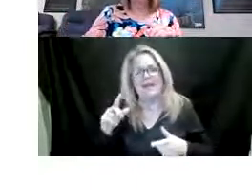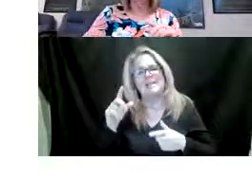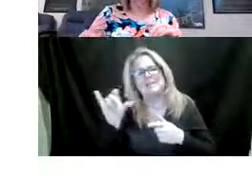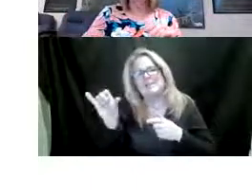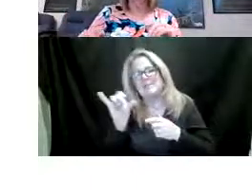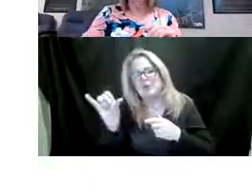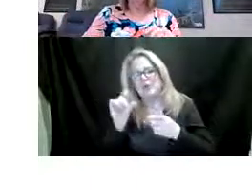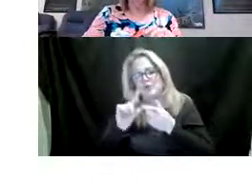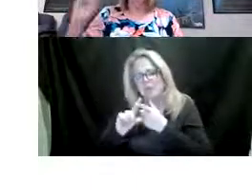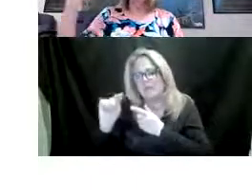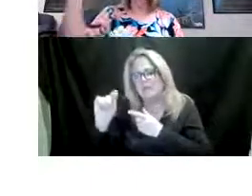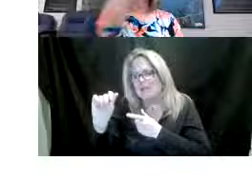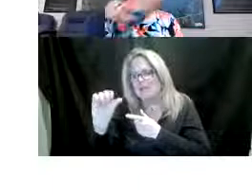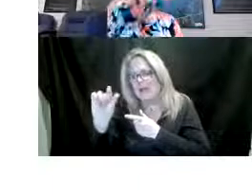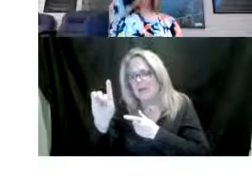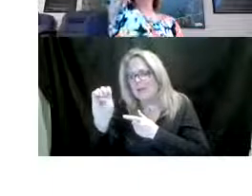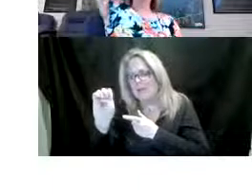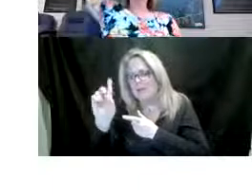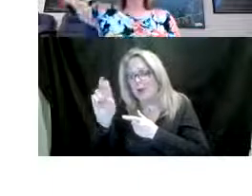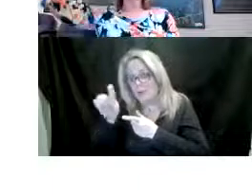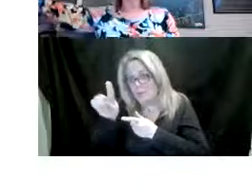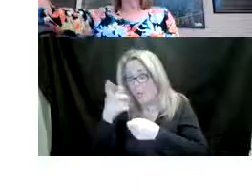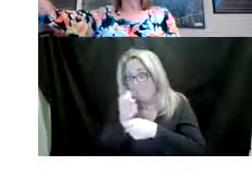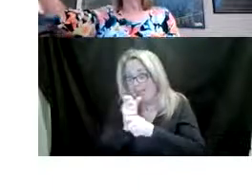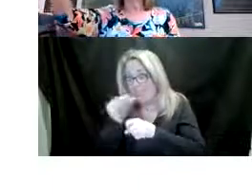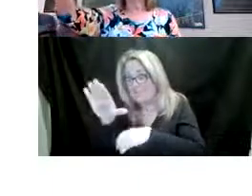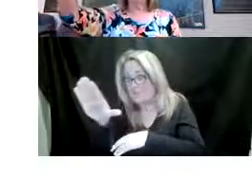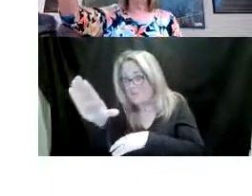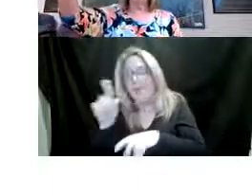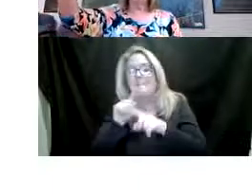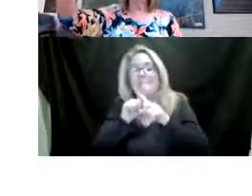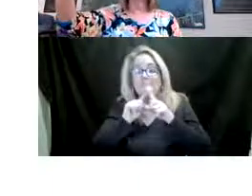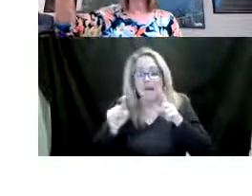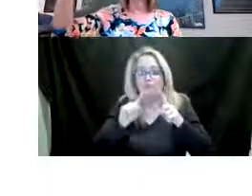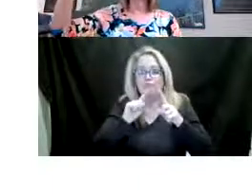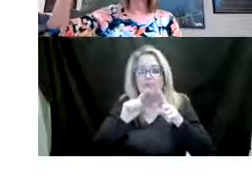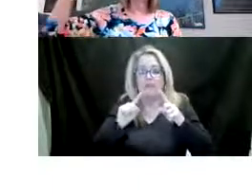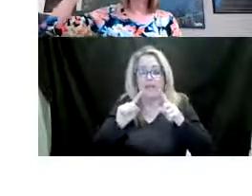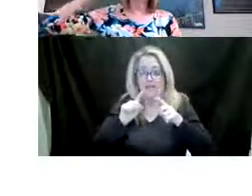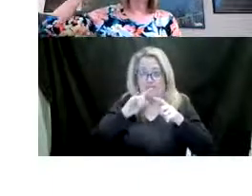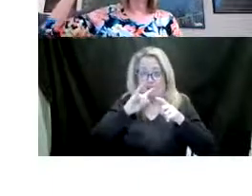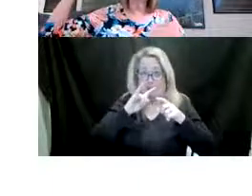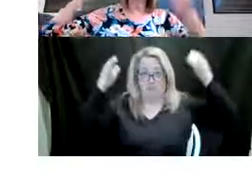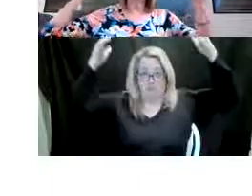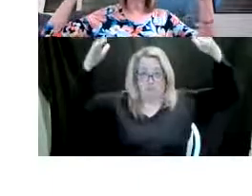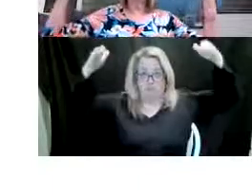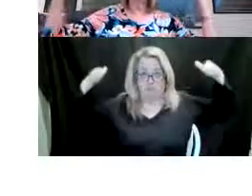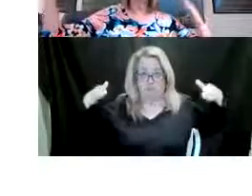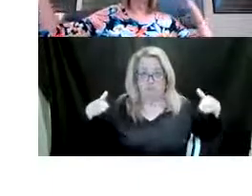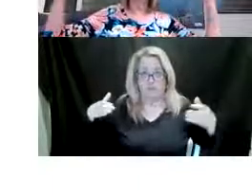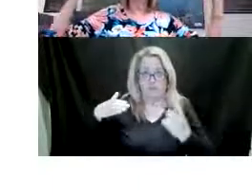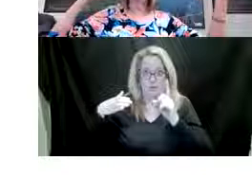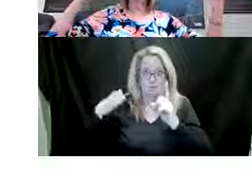that you will make this afternoon, only it goes completely around a child. So it is more, I would guess you could